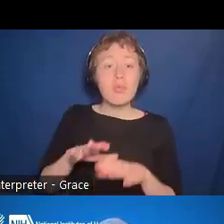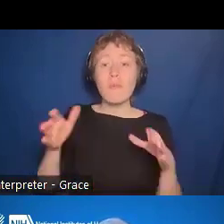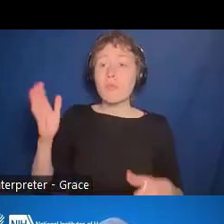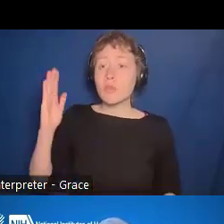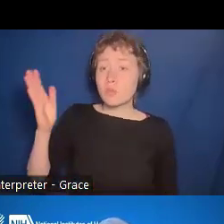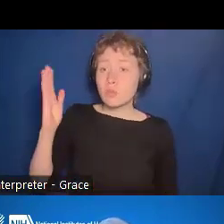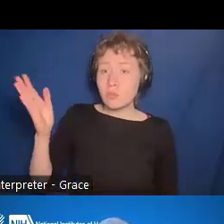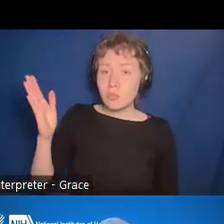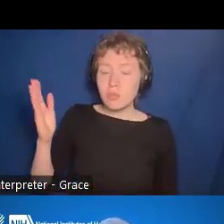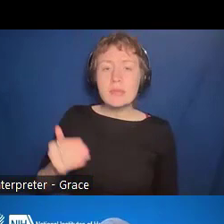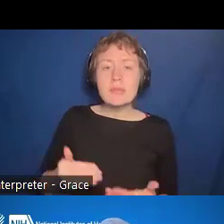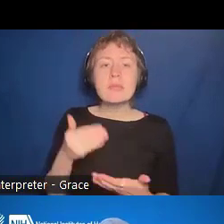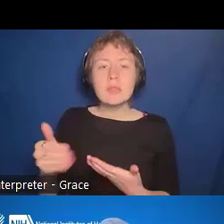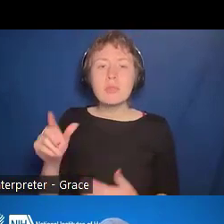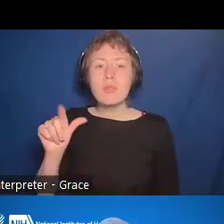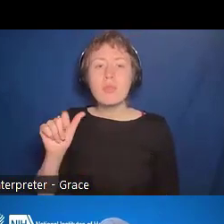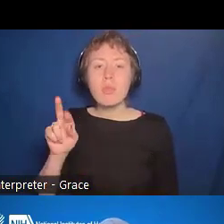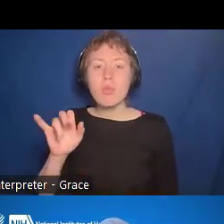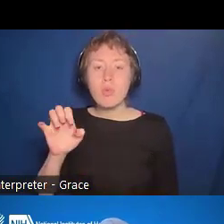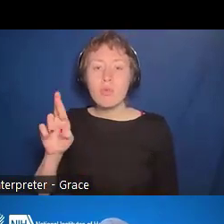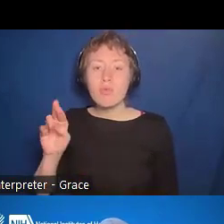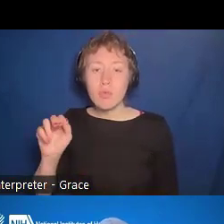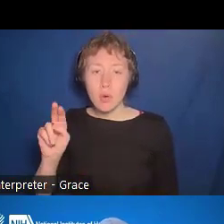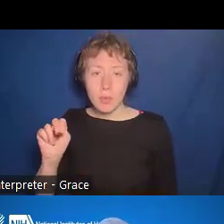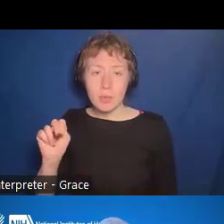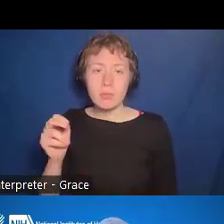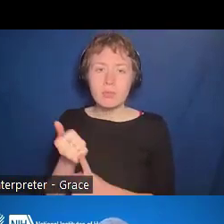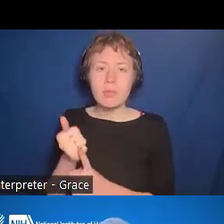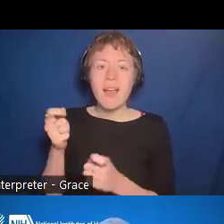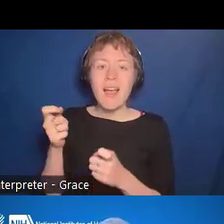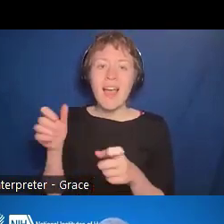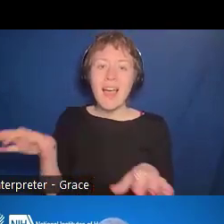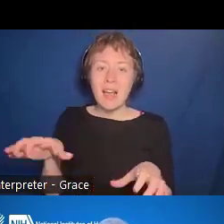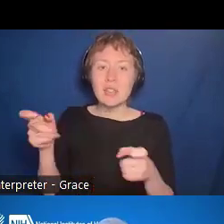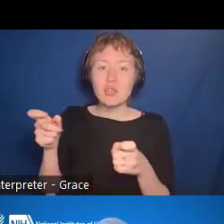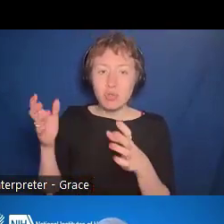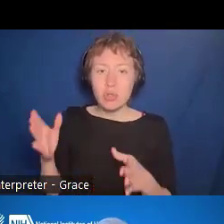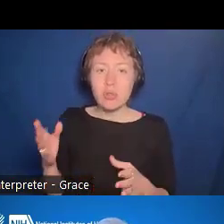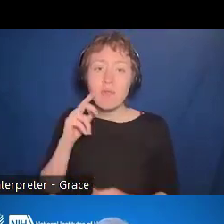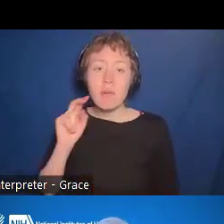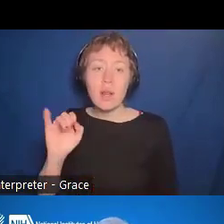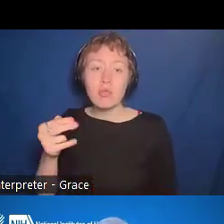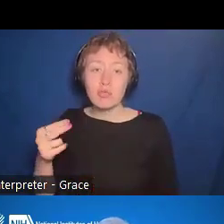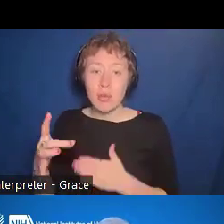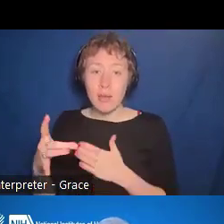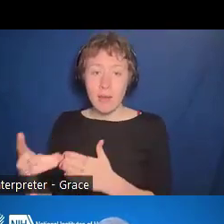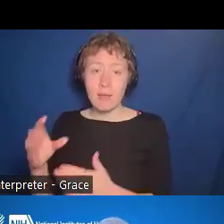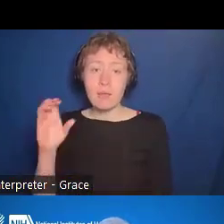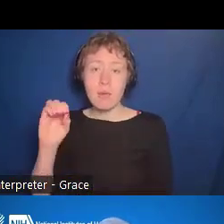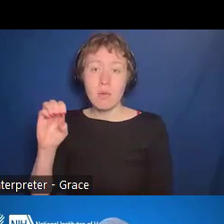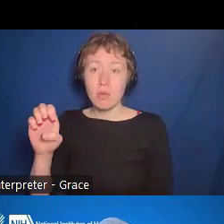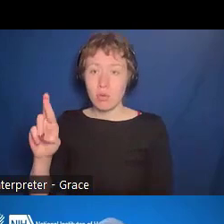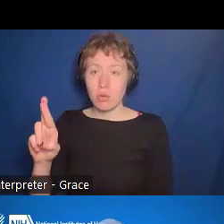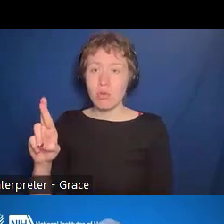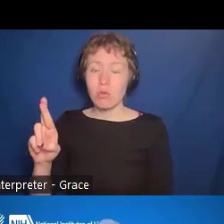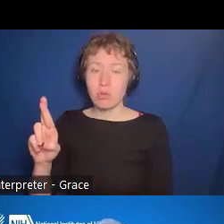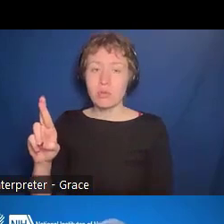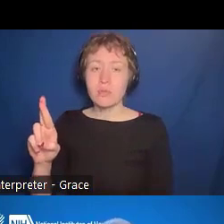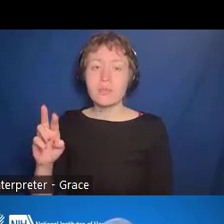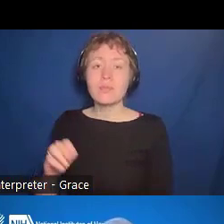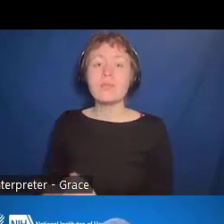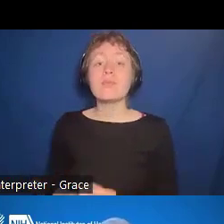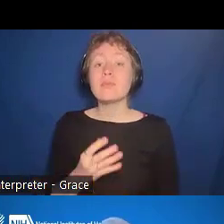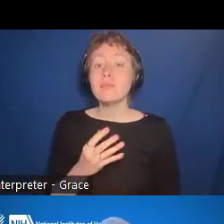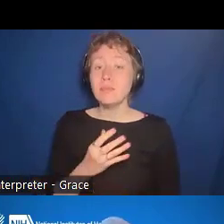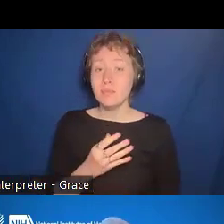by Lori Roman, who's the acting director of the NIH Guide in the Office of Extramural Research, as well as